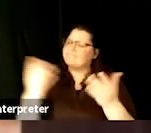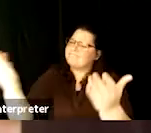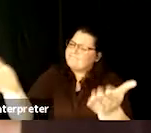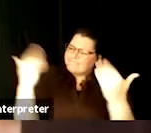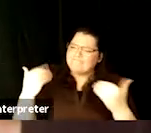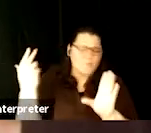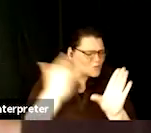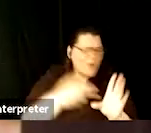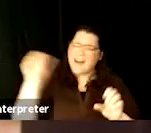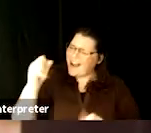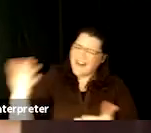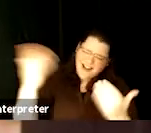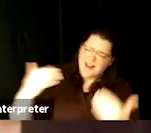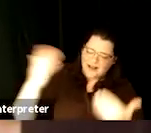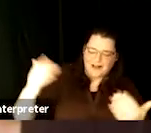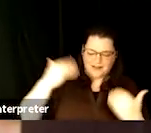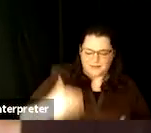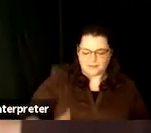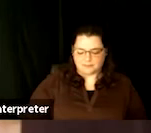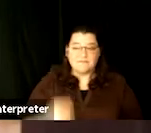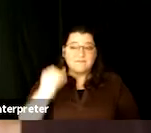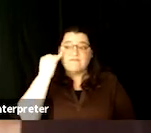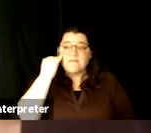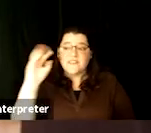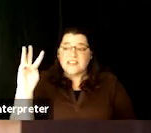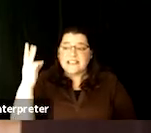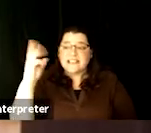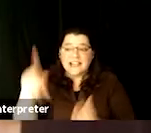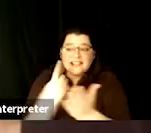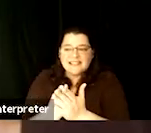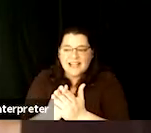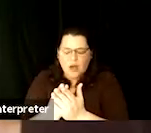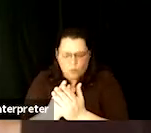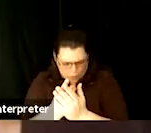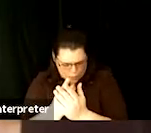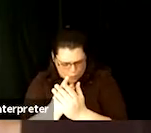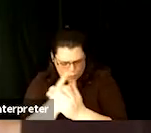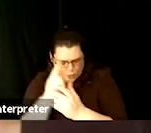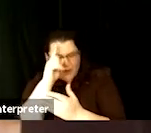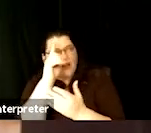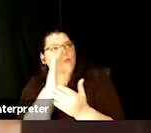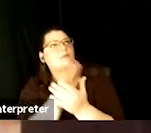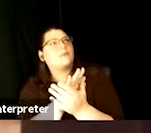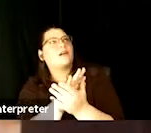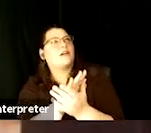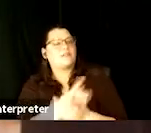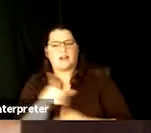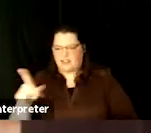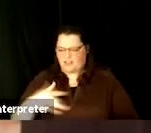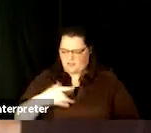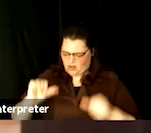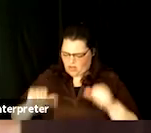And he that arrived after the sixth hour, let him not doubt, for he too